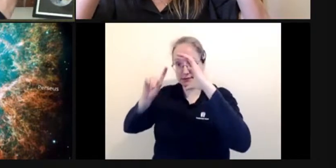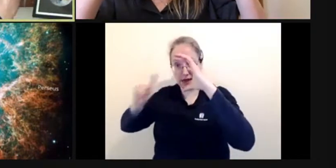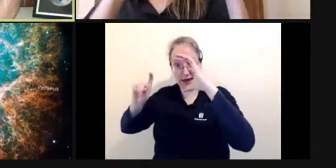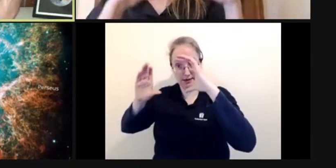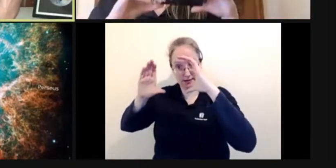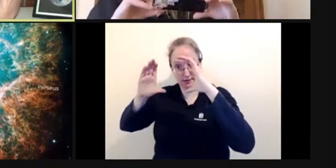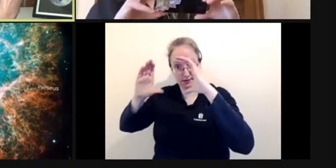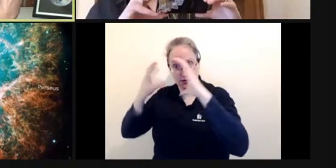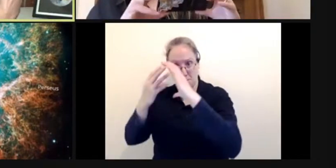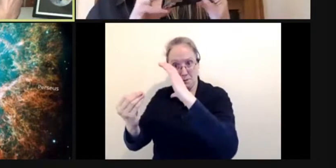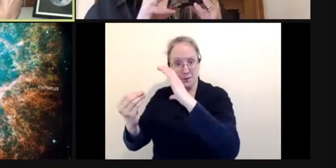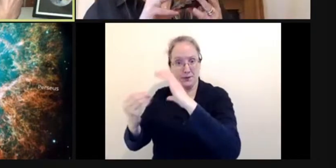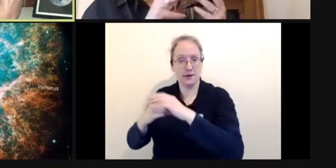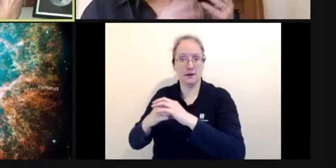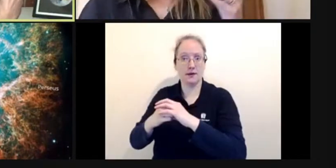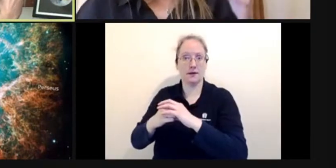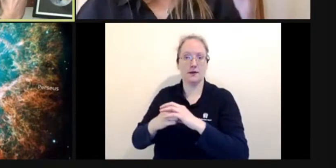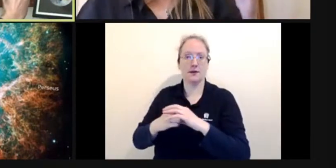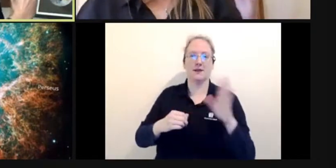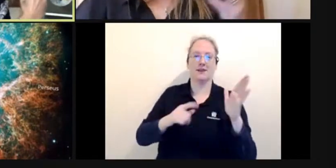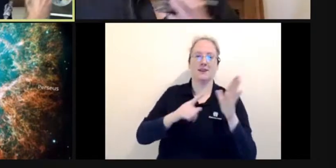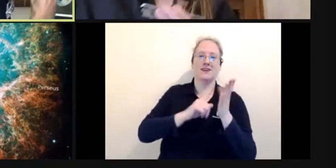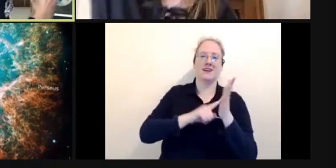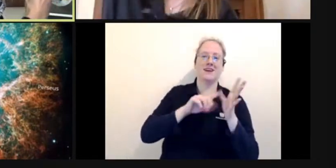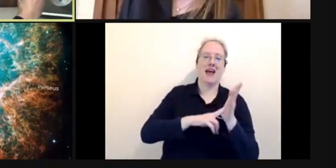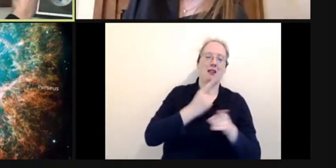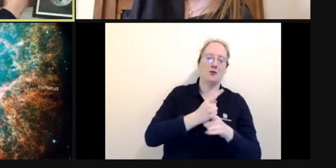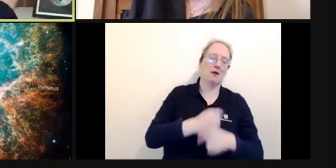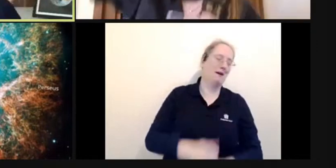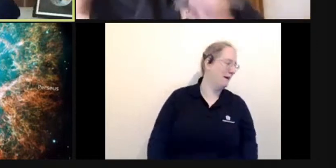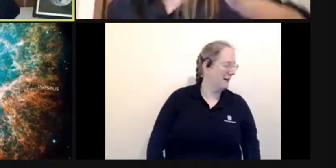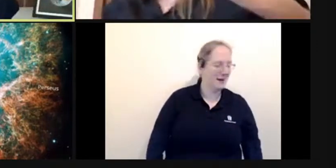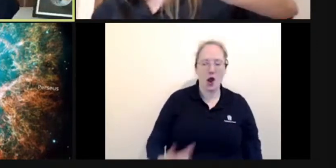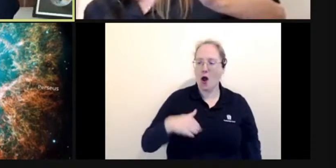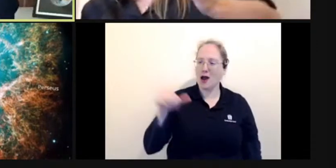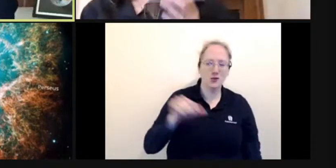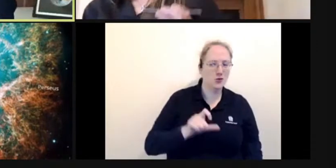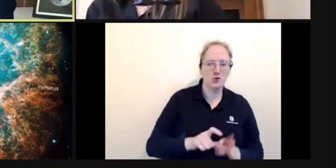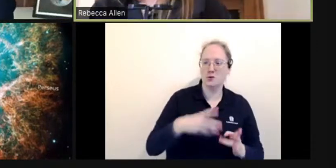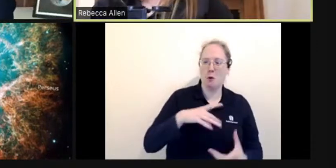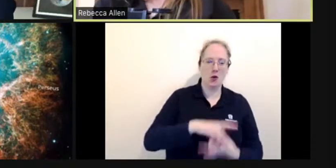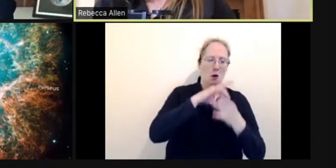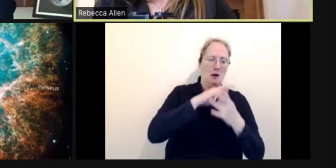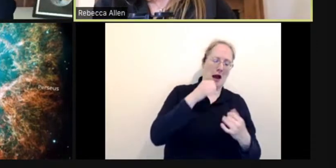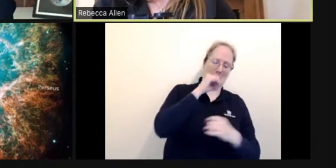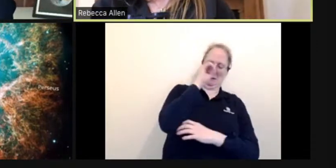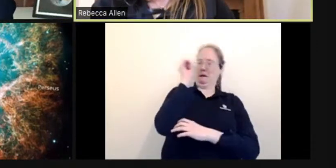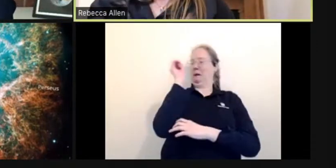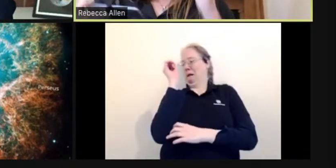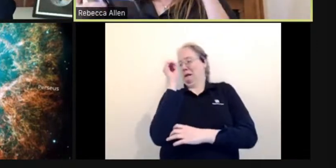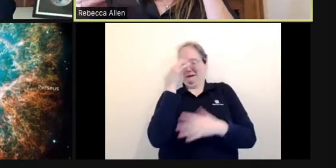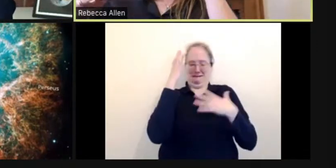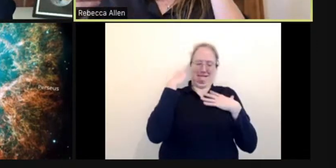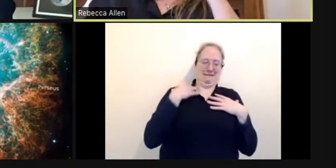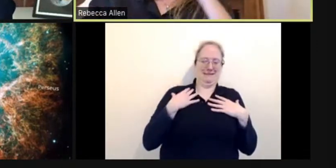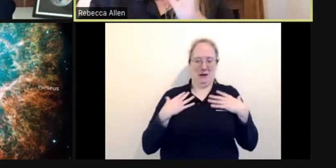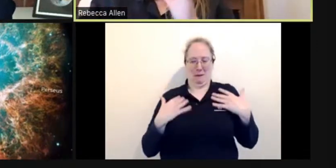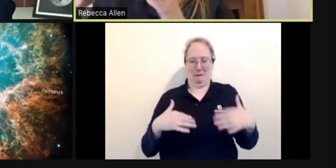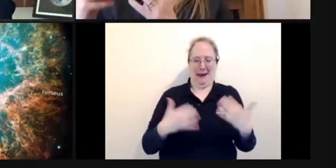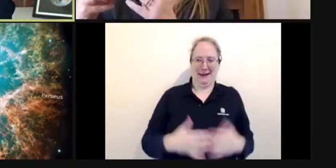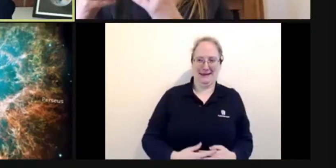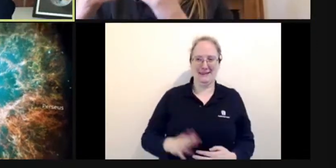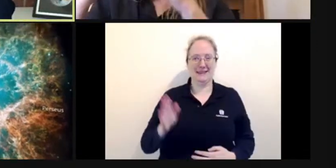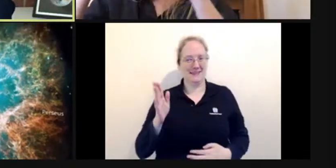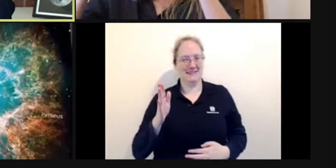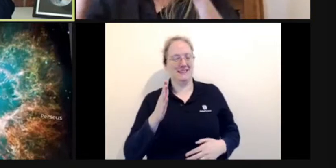I really should have done some more yoga. I'm really in pain here. You guys didn't realize this is going to be an exercise class. Yeah,